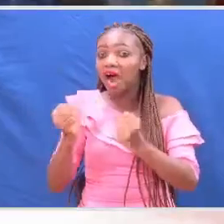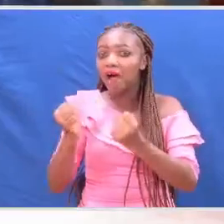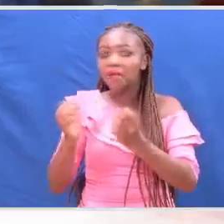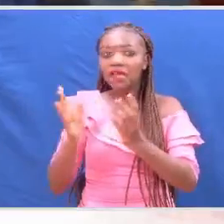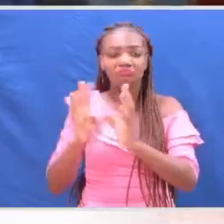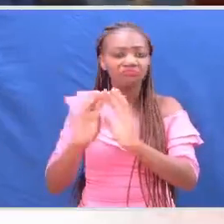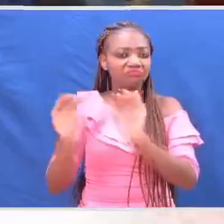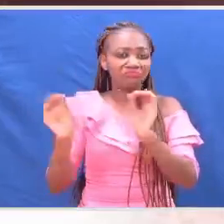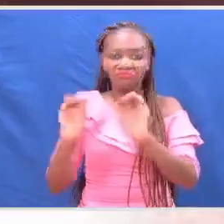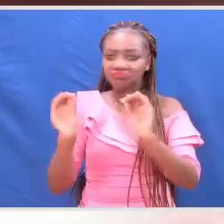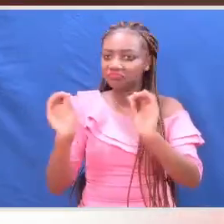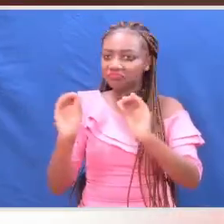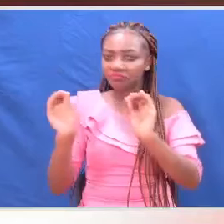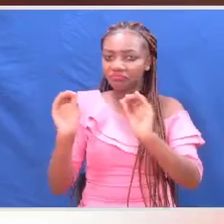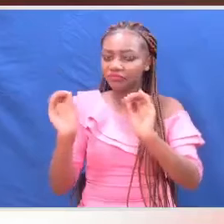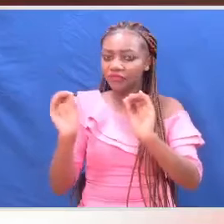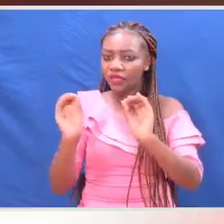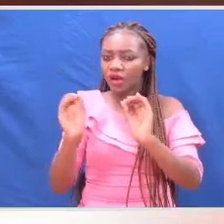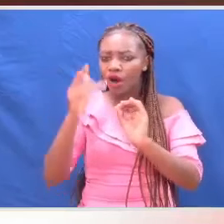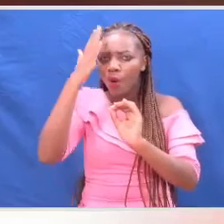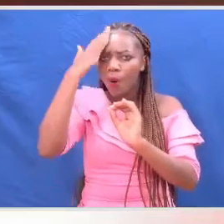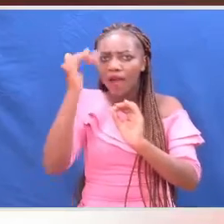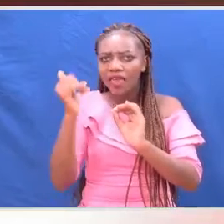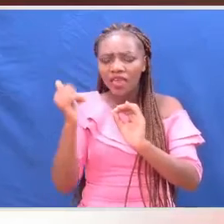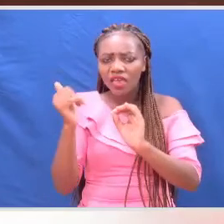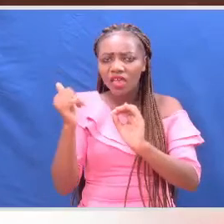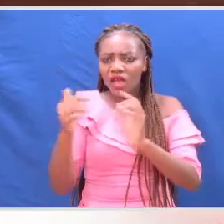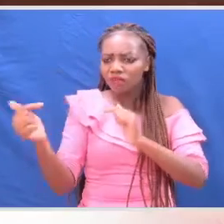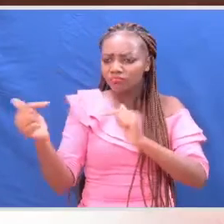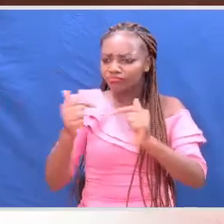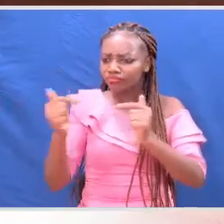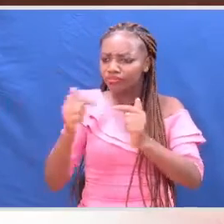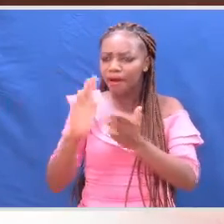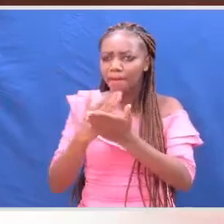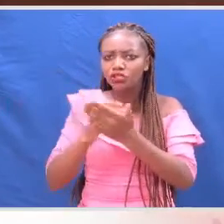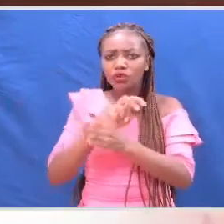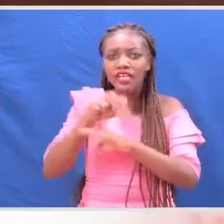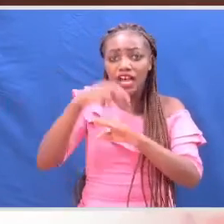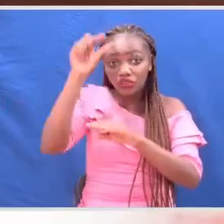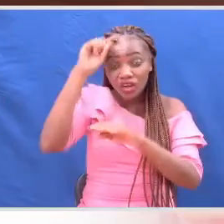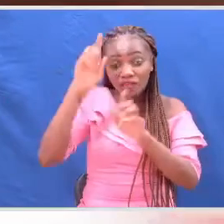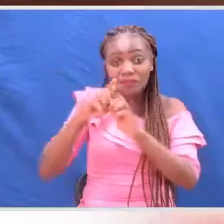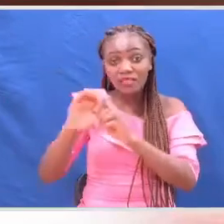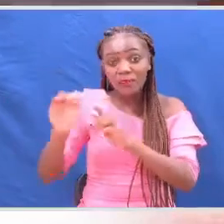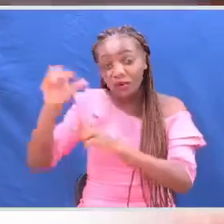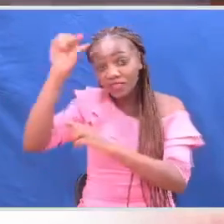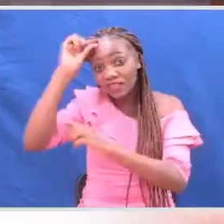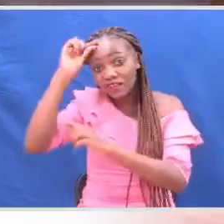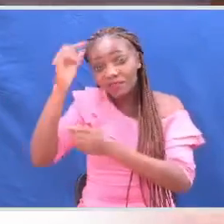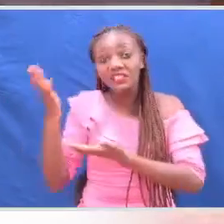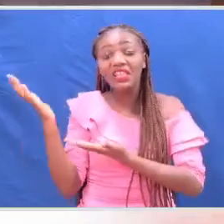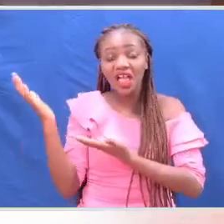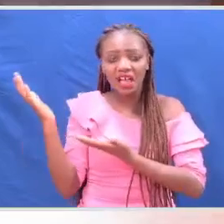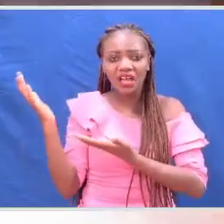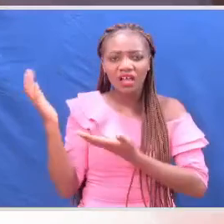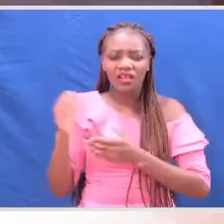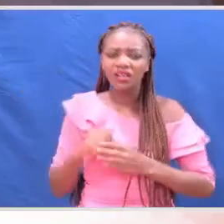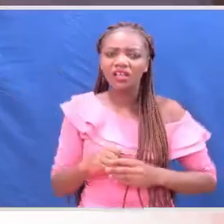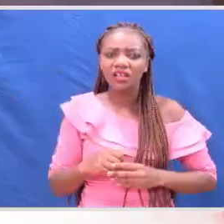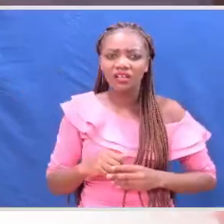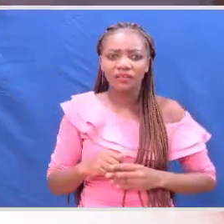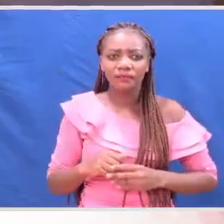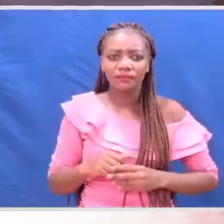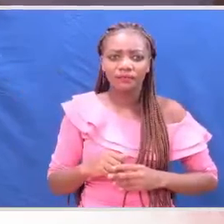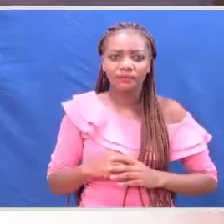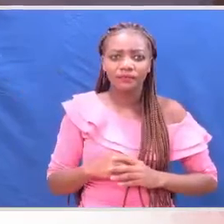maelewano haukufanyika kutokana na mtafaruku kati ya serikali kuu na zile za kaunti. Fortunate that we have